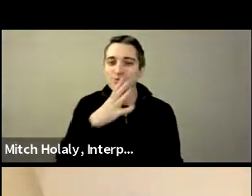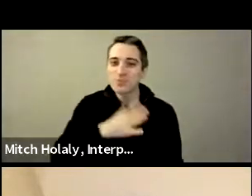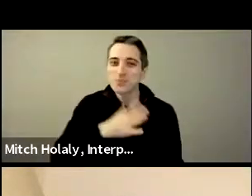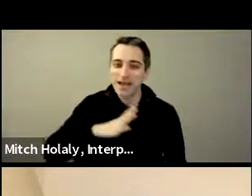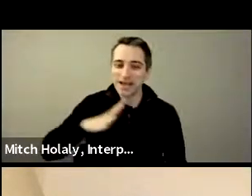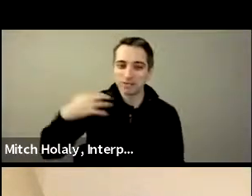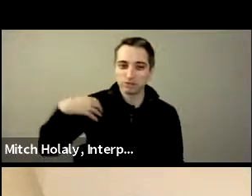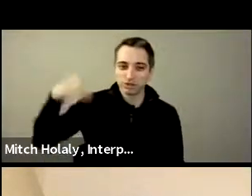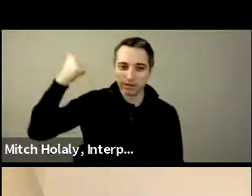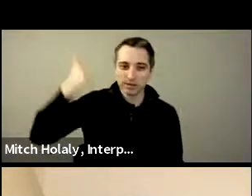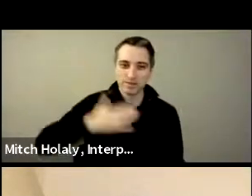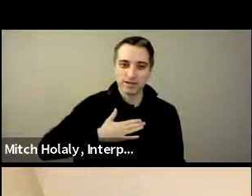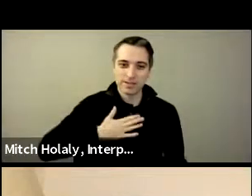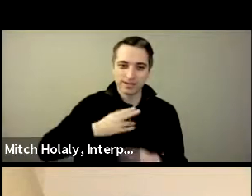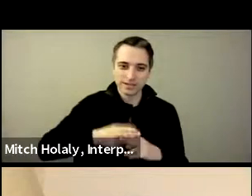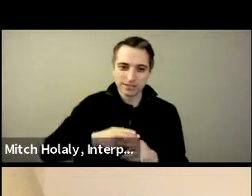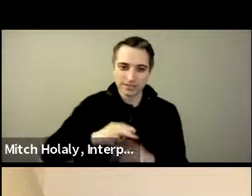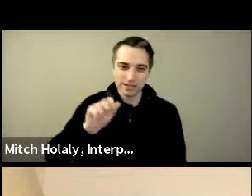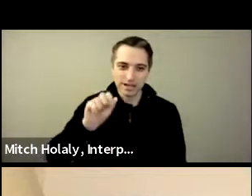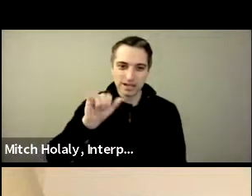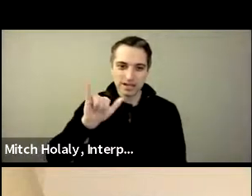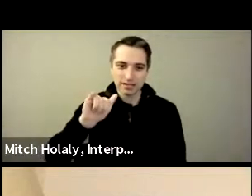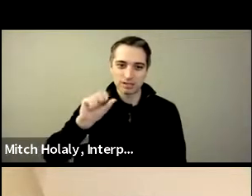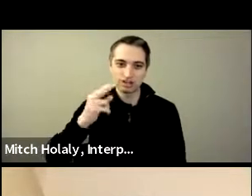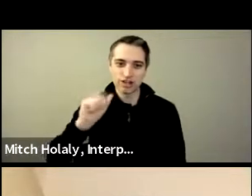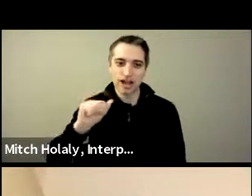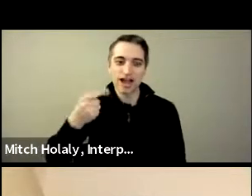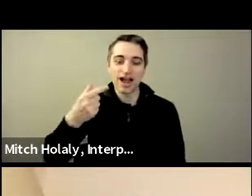So my name is Aisha Ghazi Edwin, and